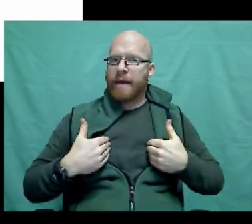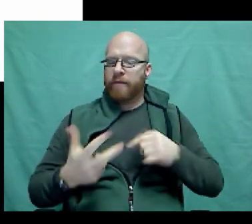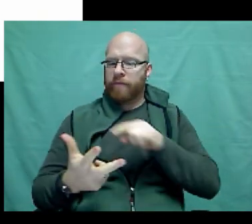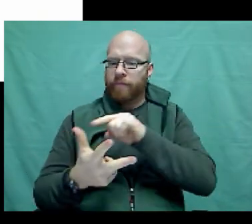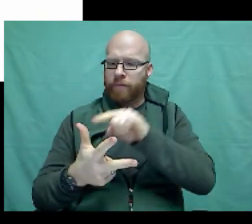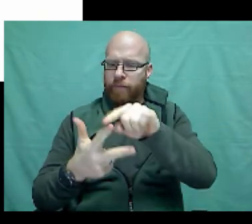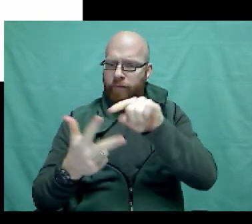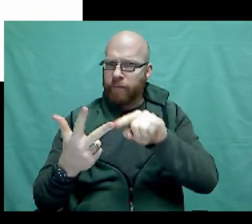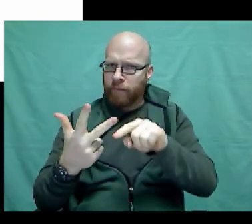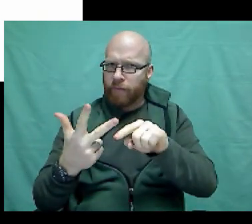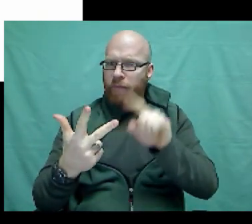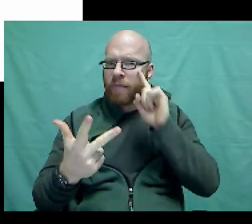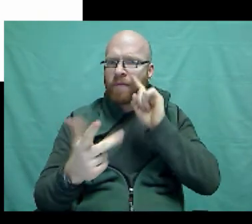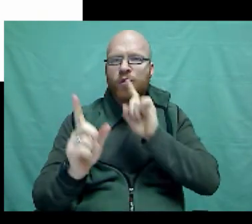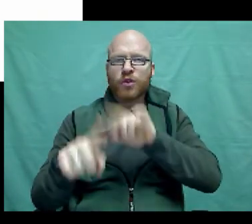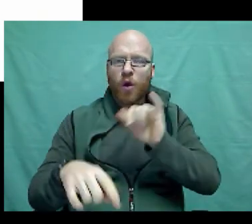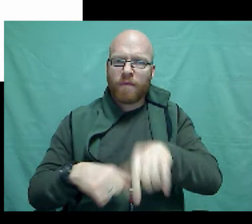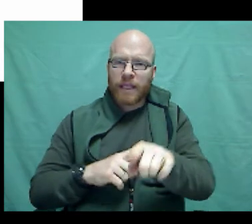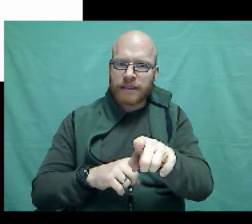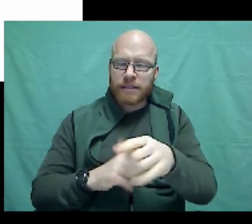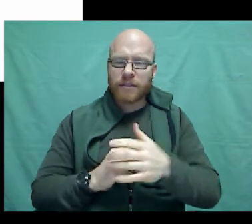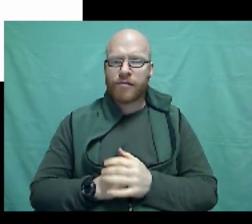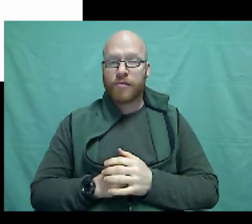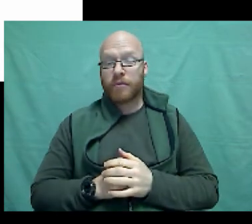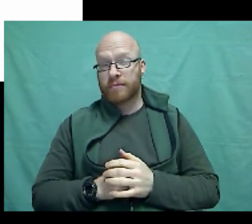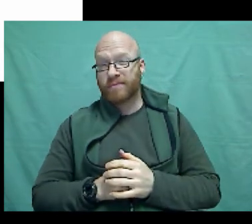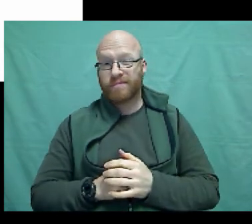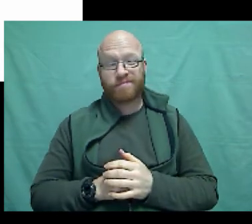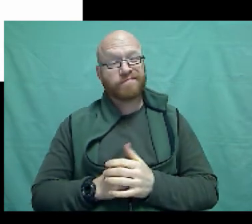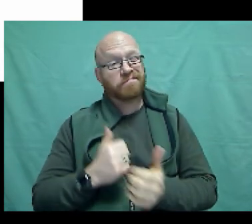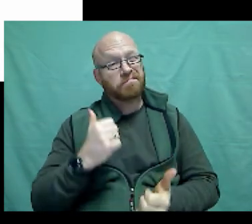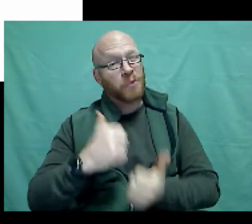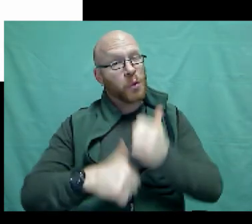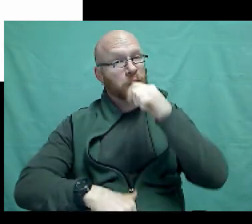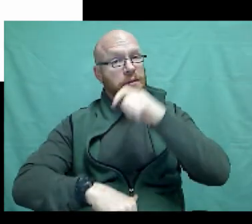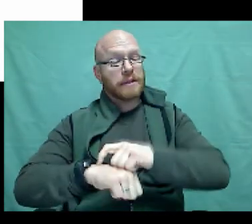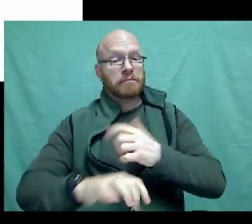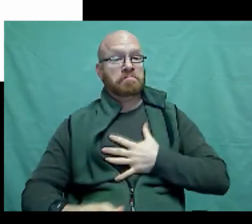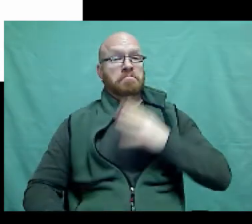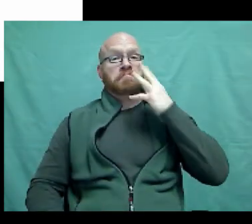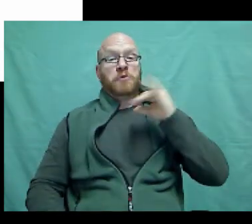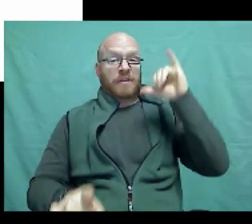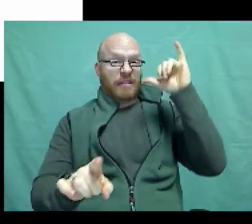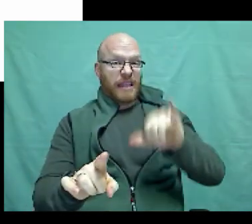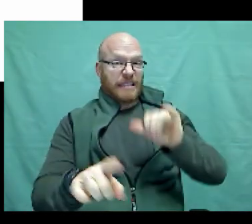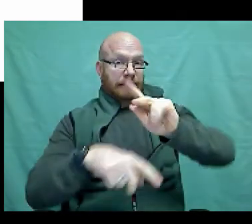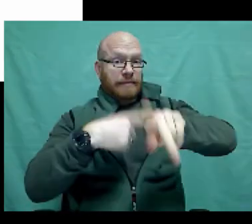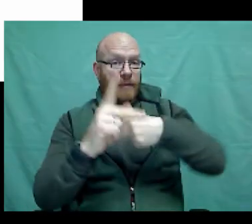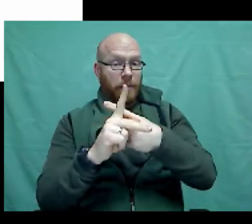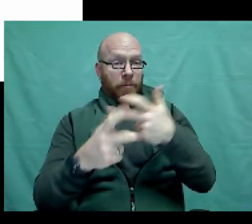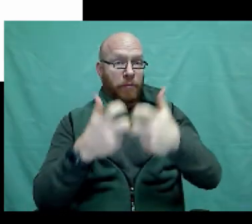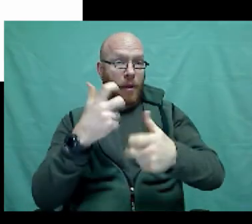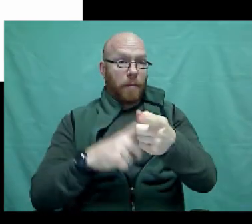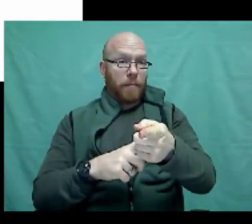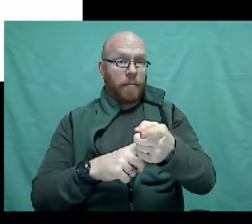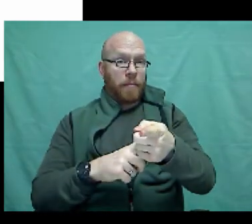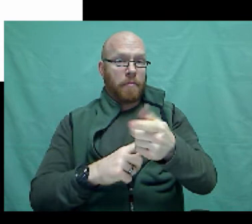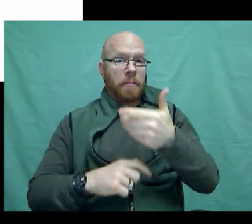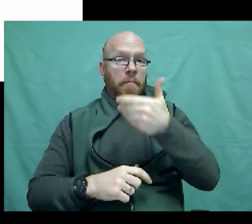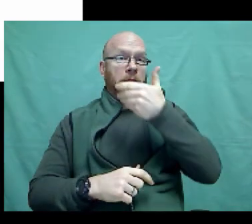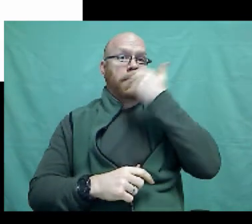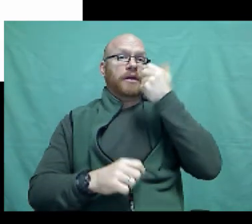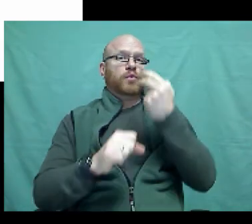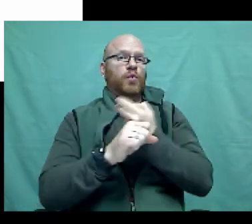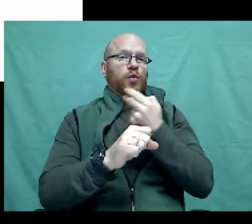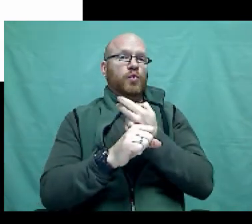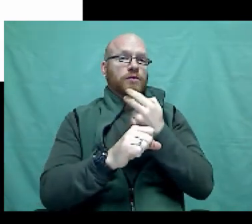two unknowns. Now we have three methods to choose from. We could use a graphing method, substitution method, or